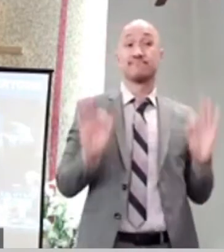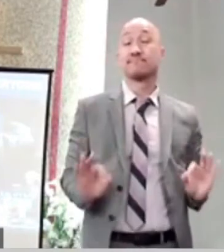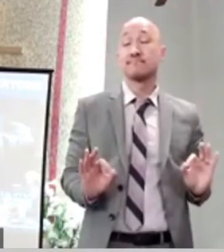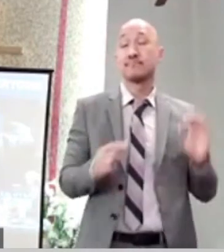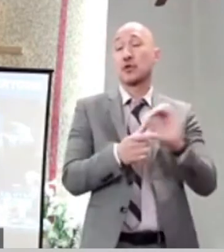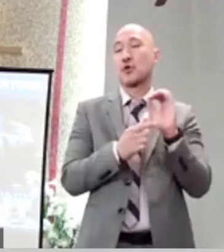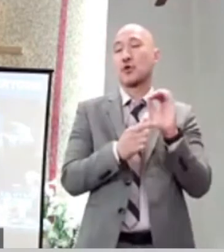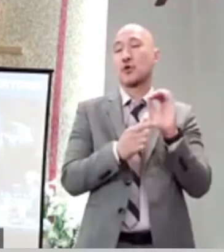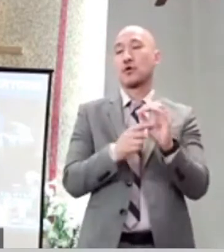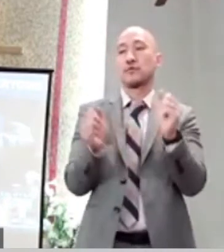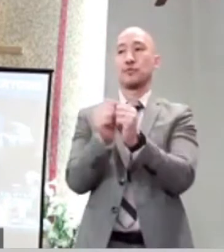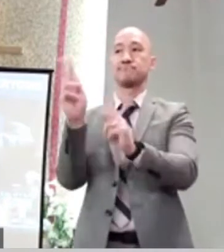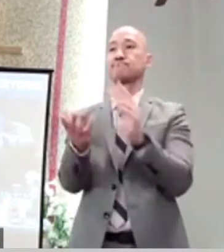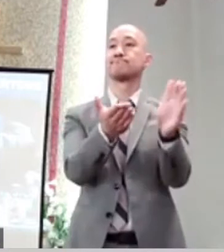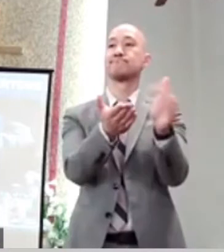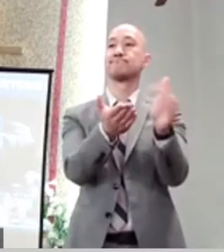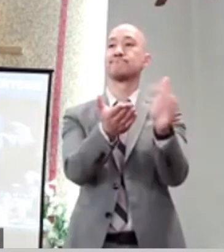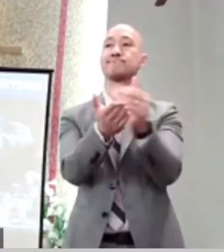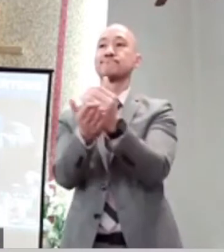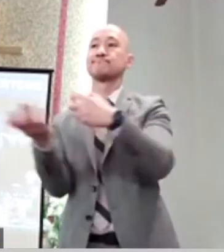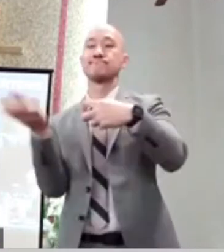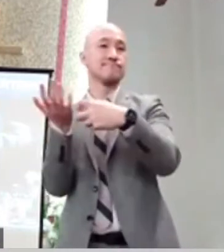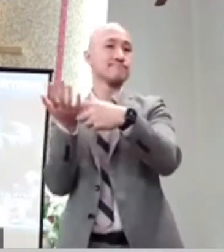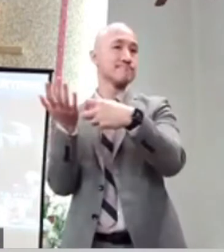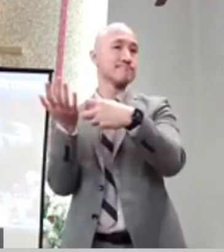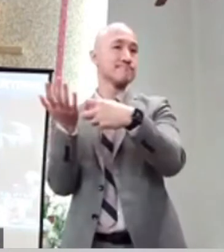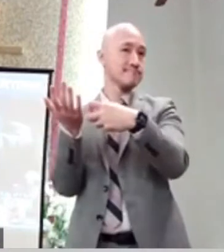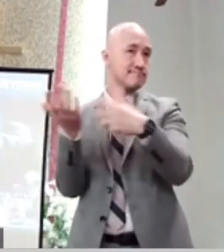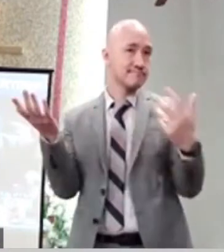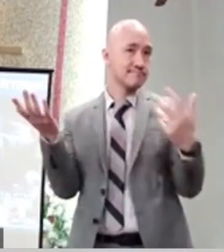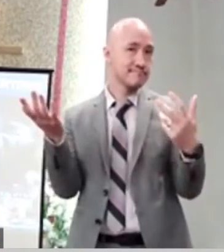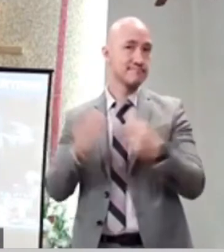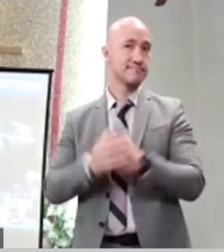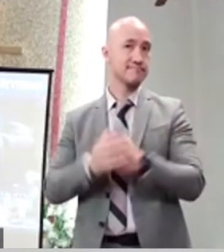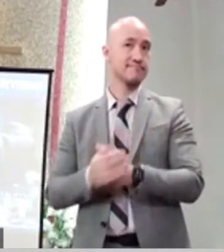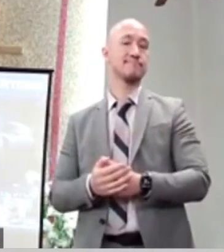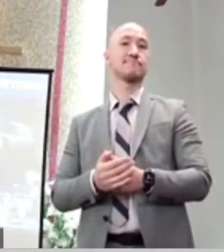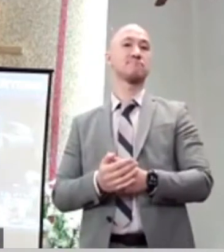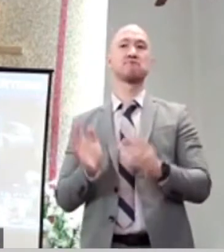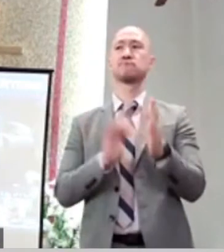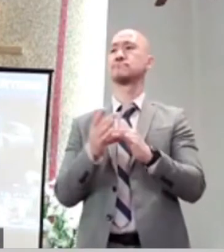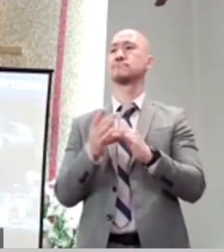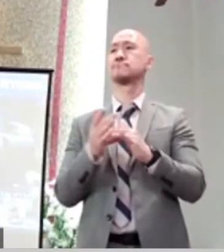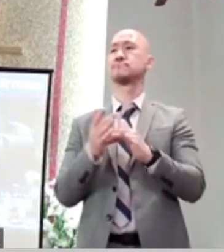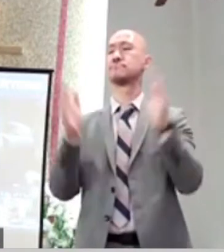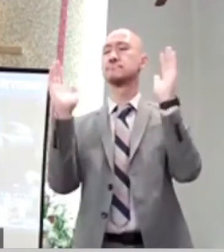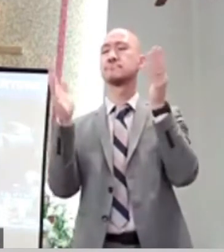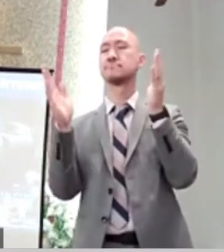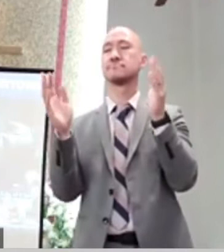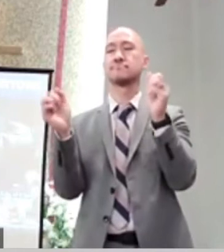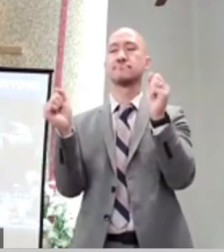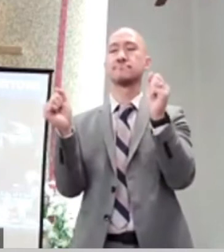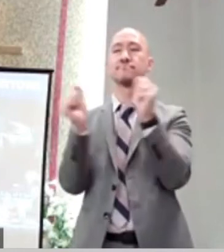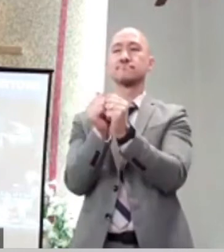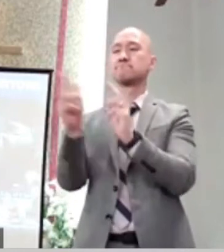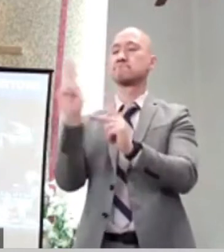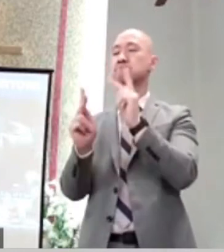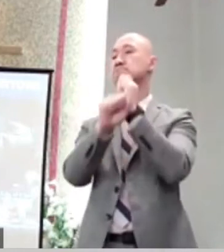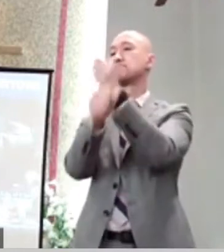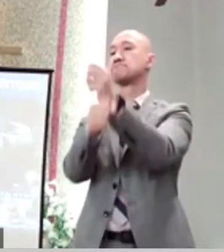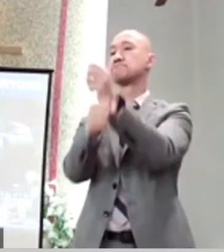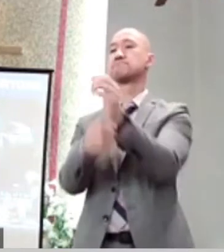other sinners. He interacts with the common folk, with the fishermen, with the farmers. He